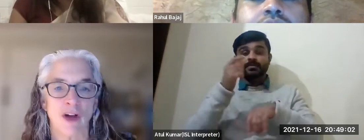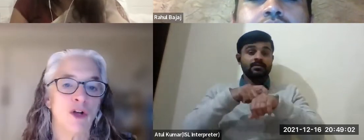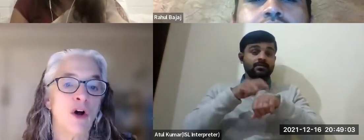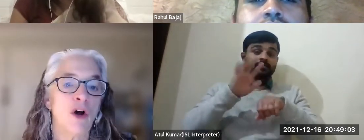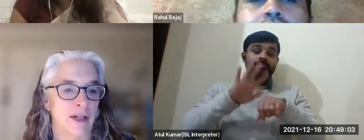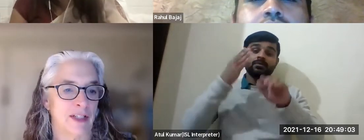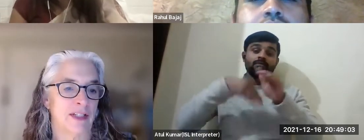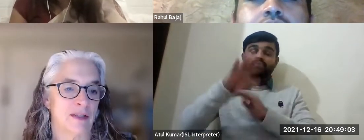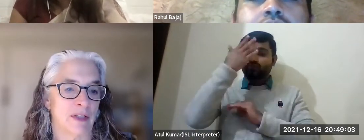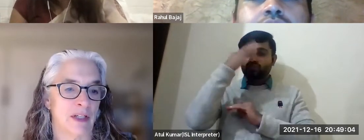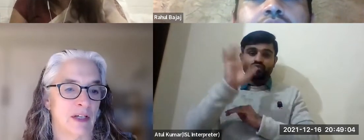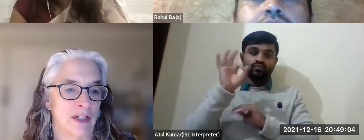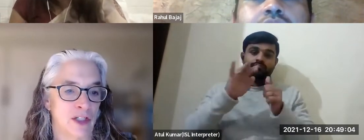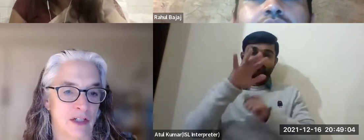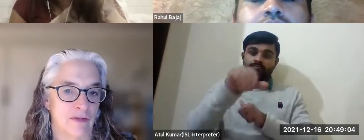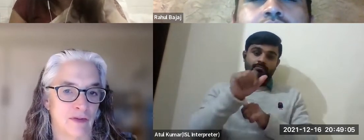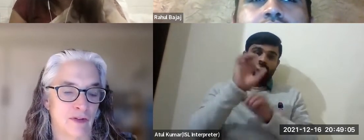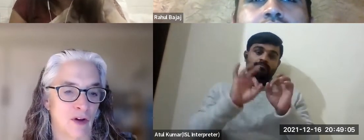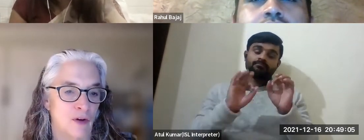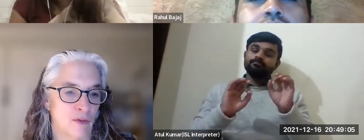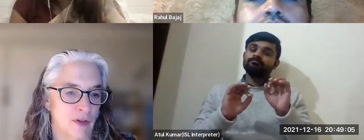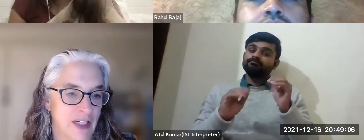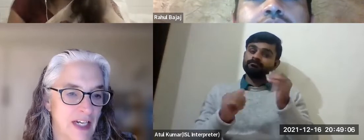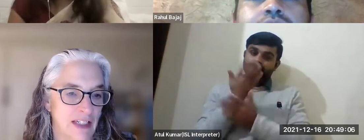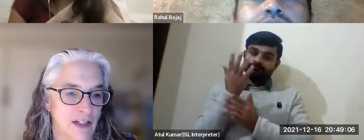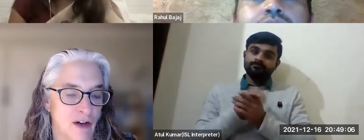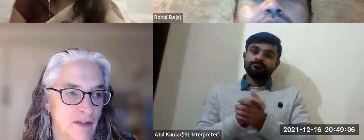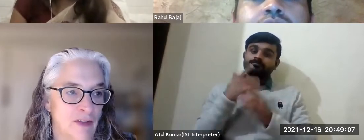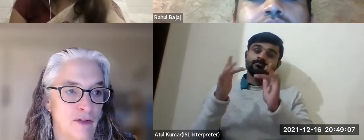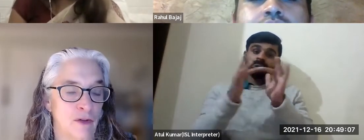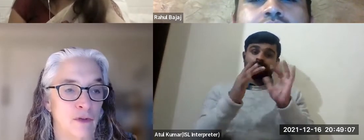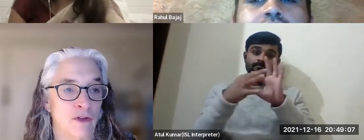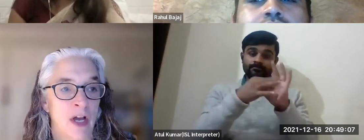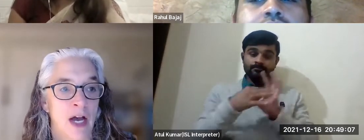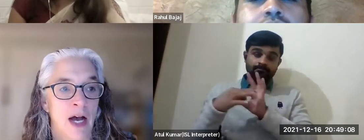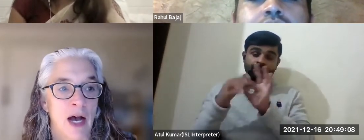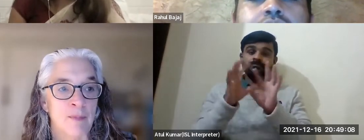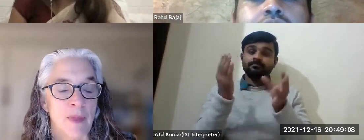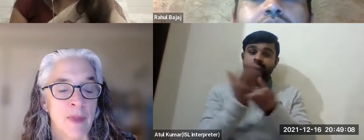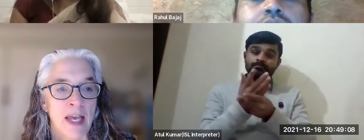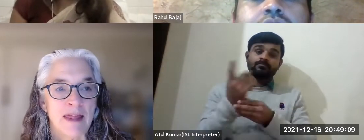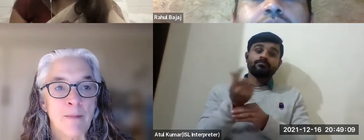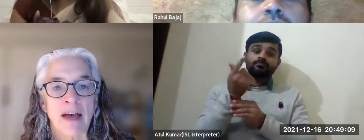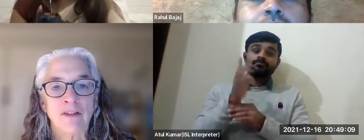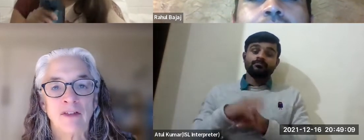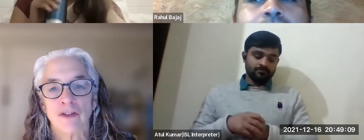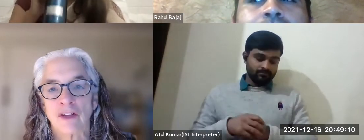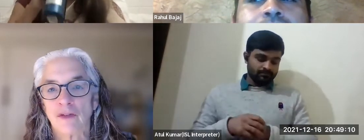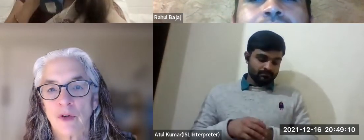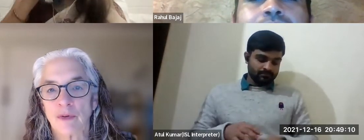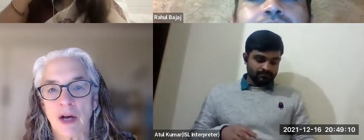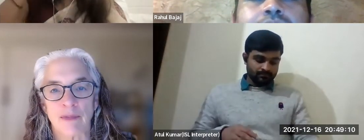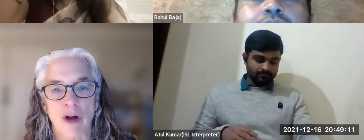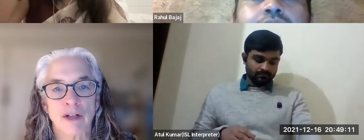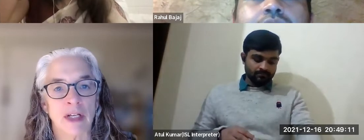side does not know about the accessibility initiative. So connecting the dots is huge. The message, I